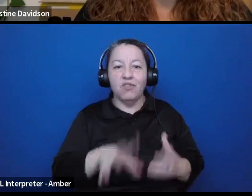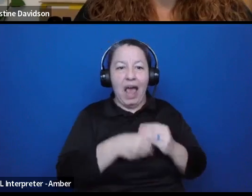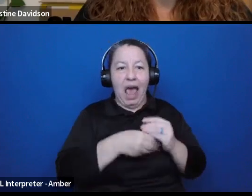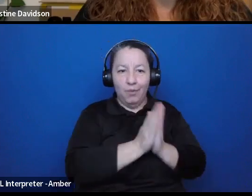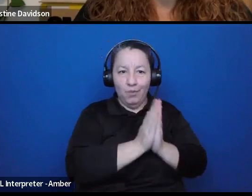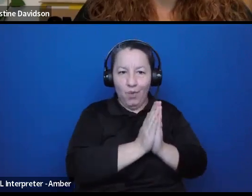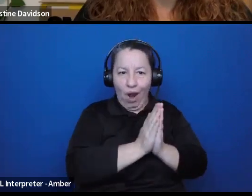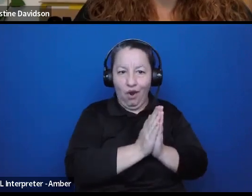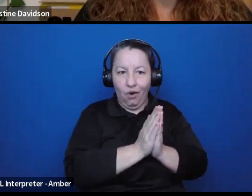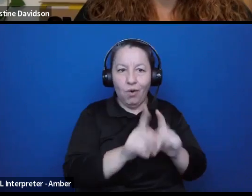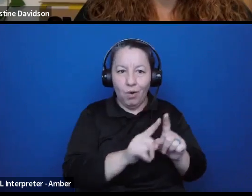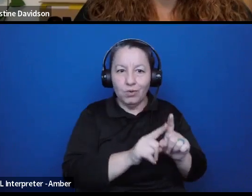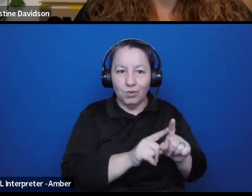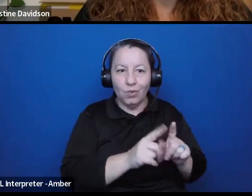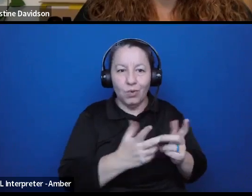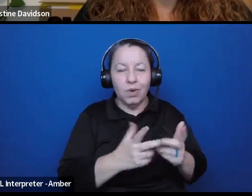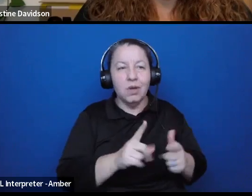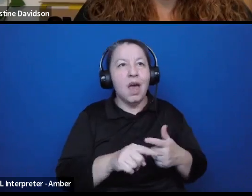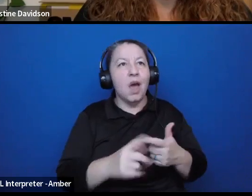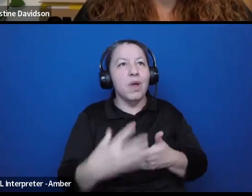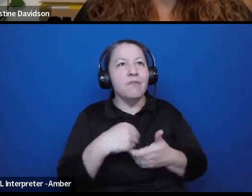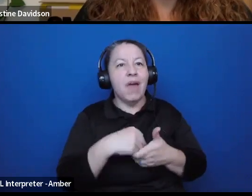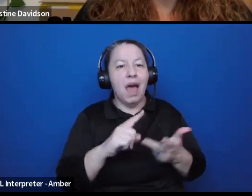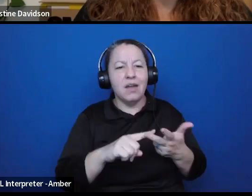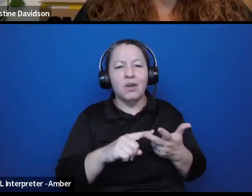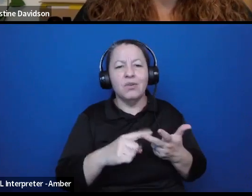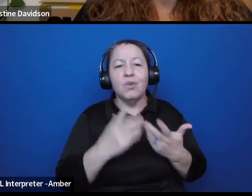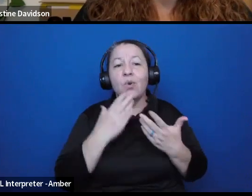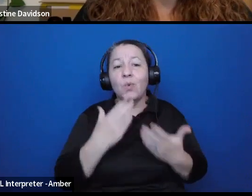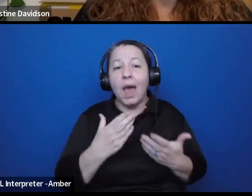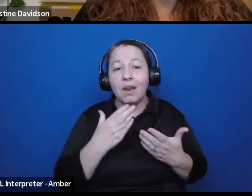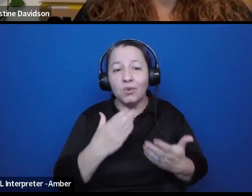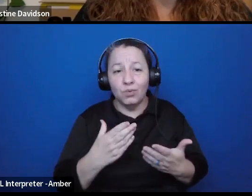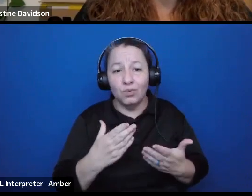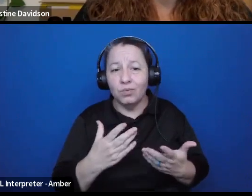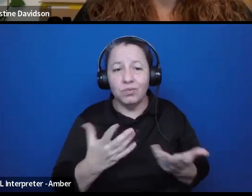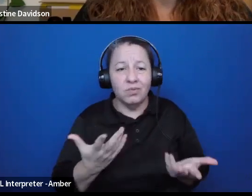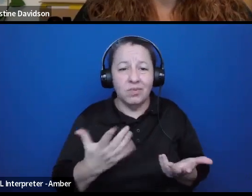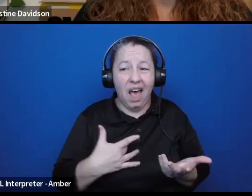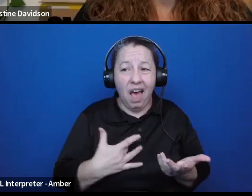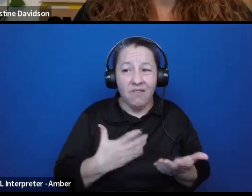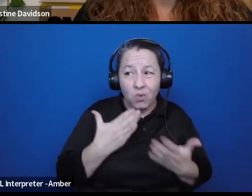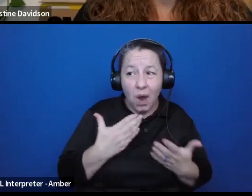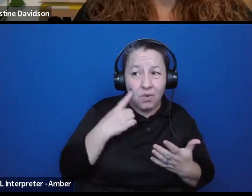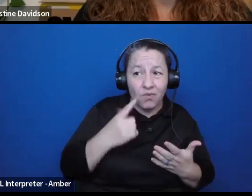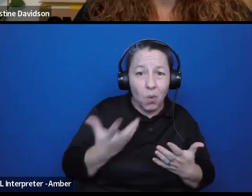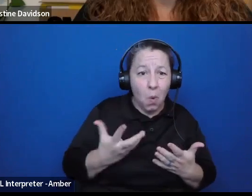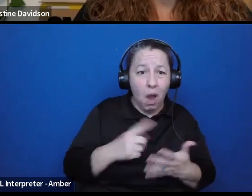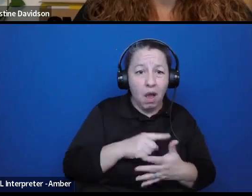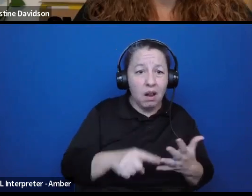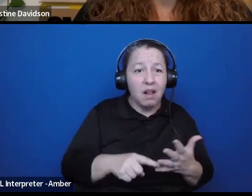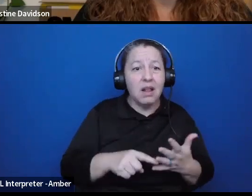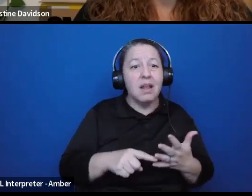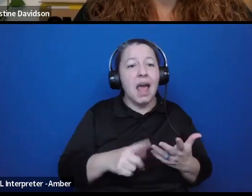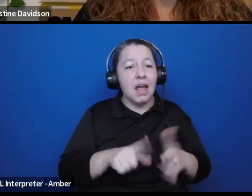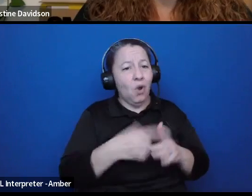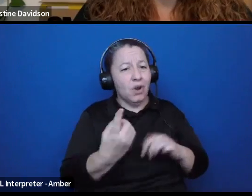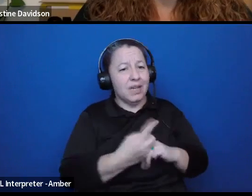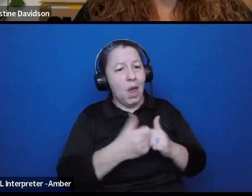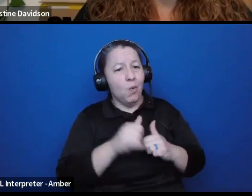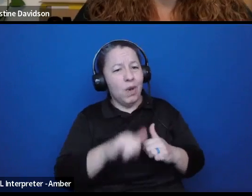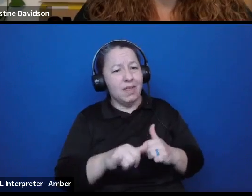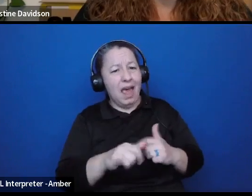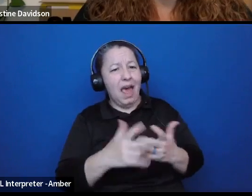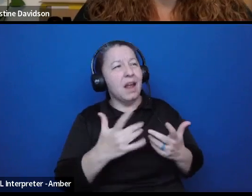We've also added like, what are you grateful for? And having everybody think about what they're grateful for, because that shifts the